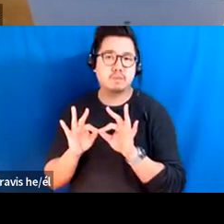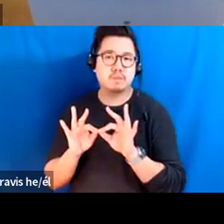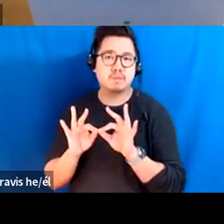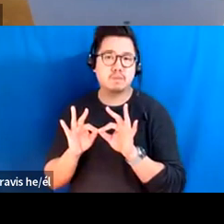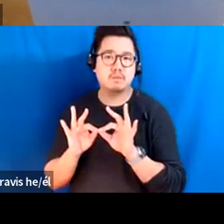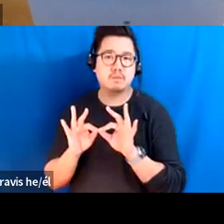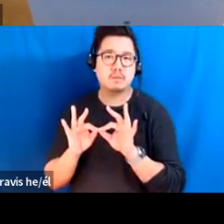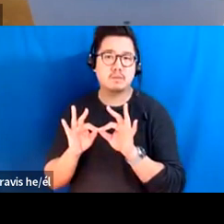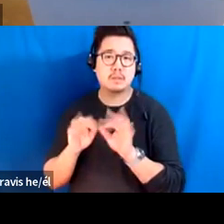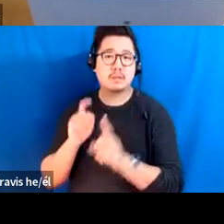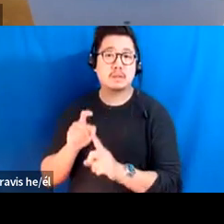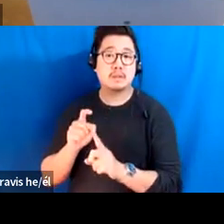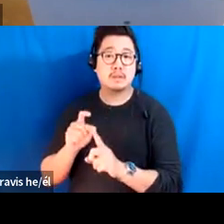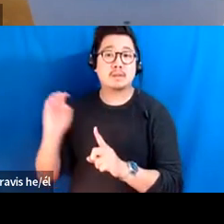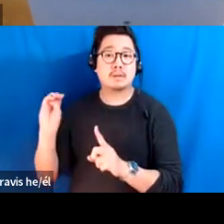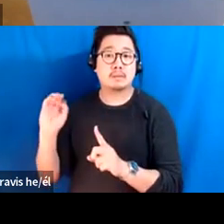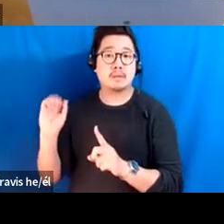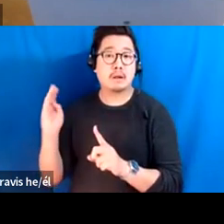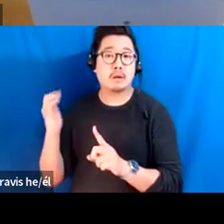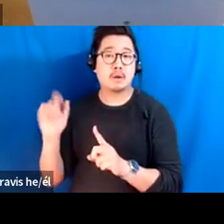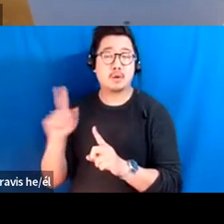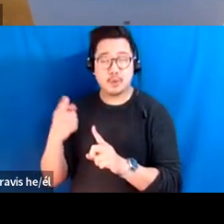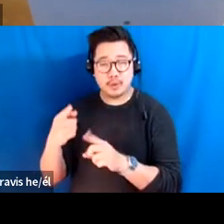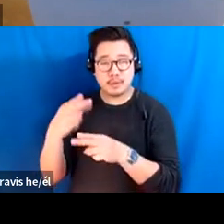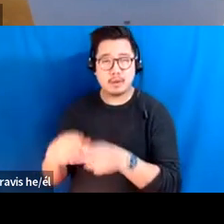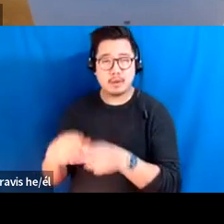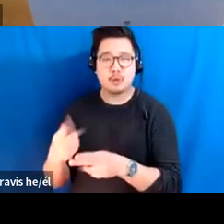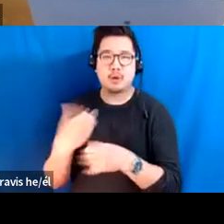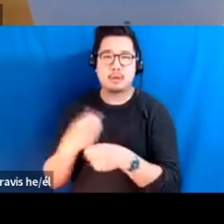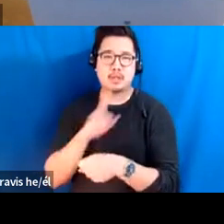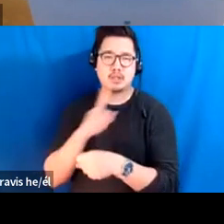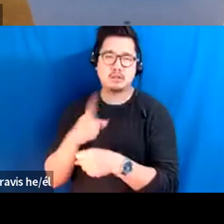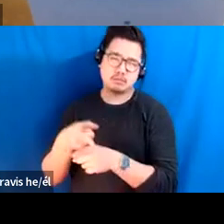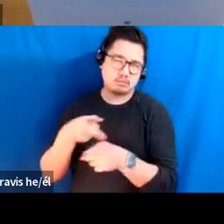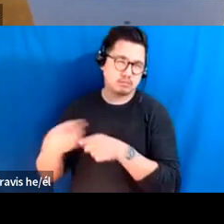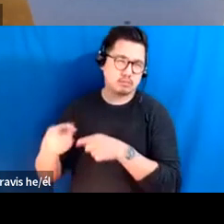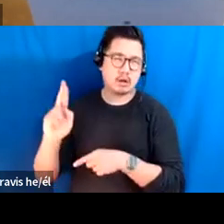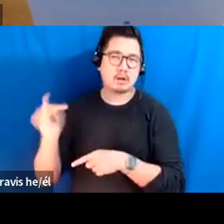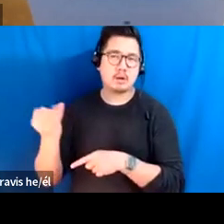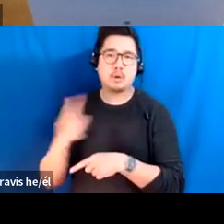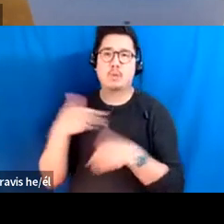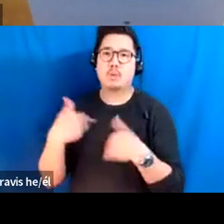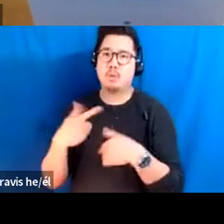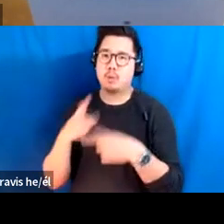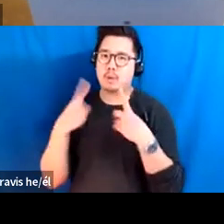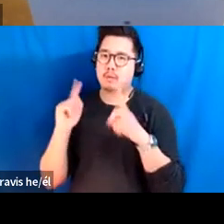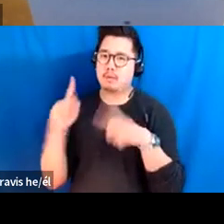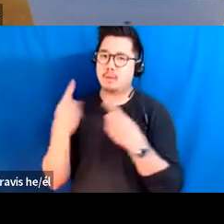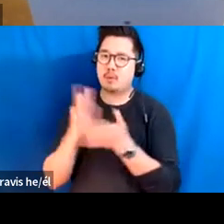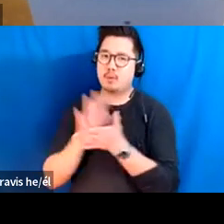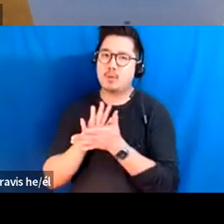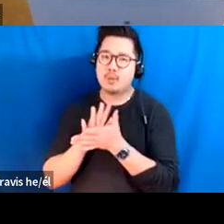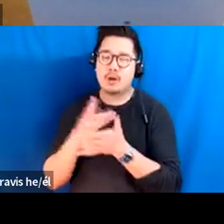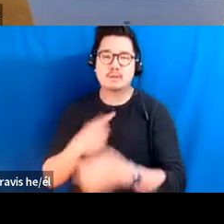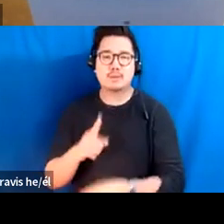in particular miss gimble how you talked about they want to make sure there's a commitment to restorative justice that has worked really well in our schools and and i'm